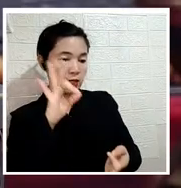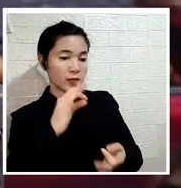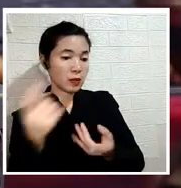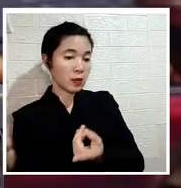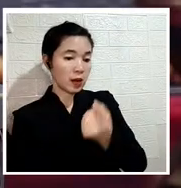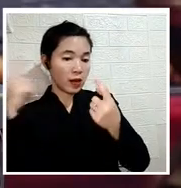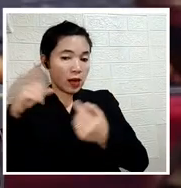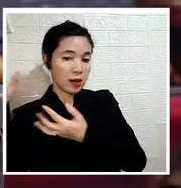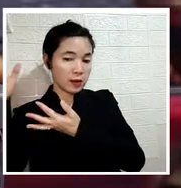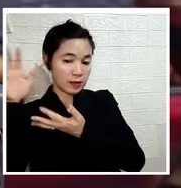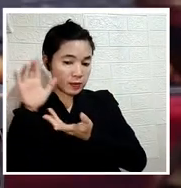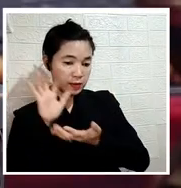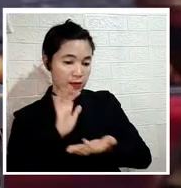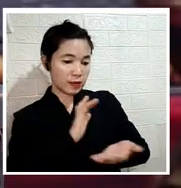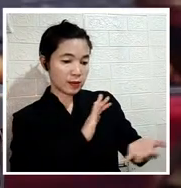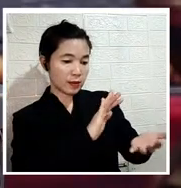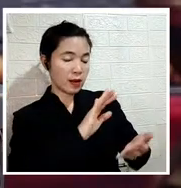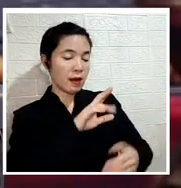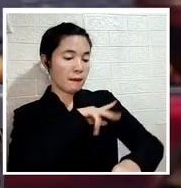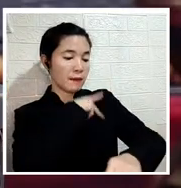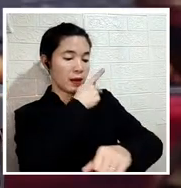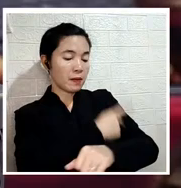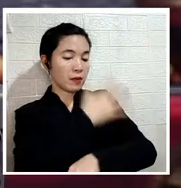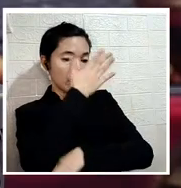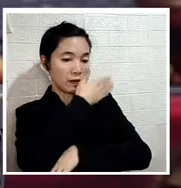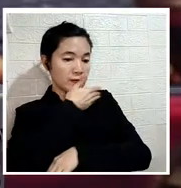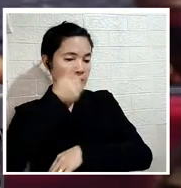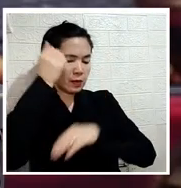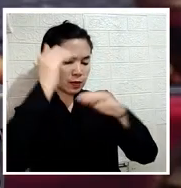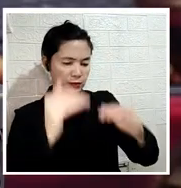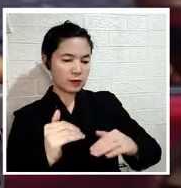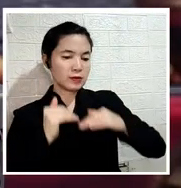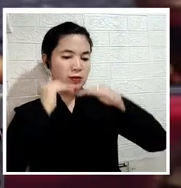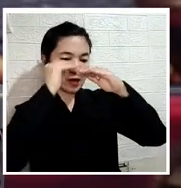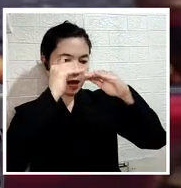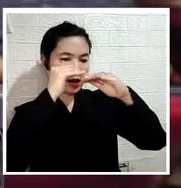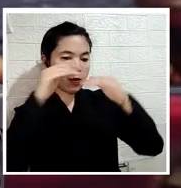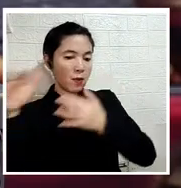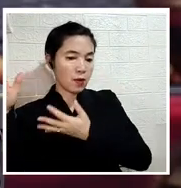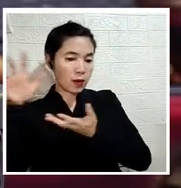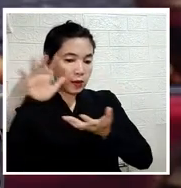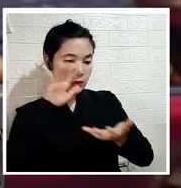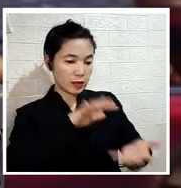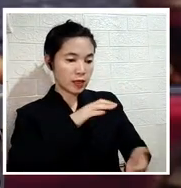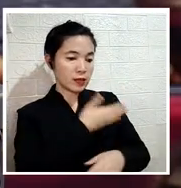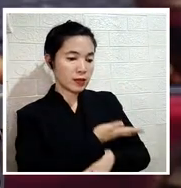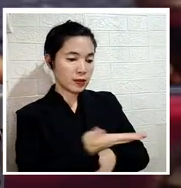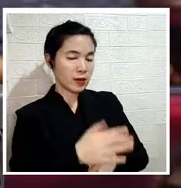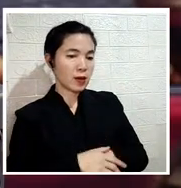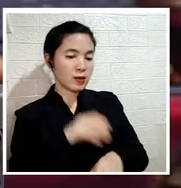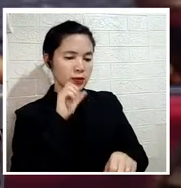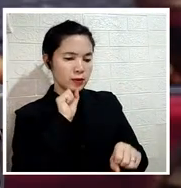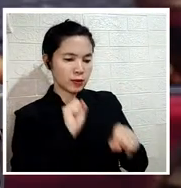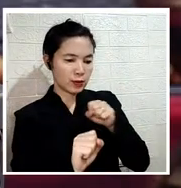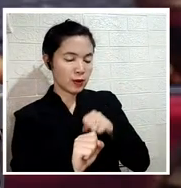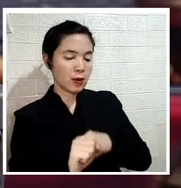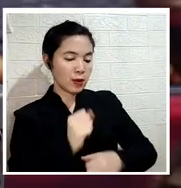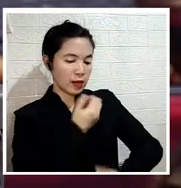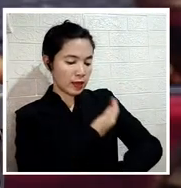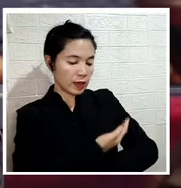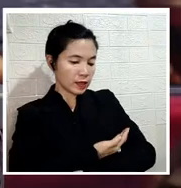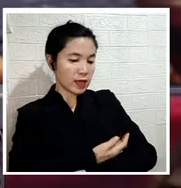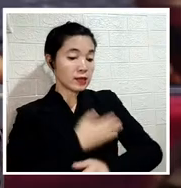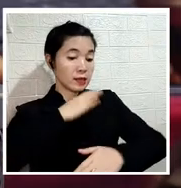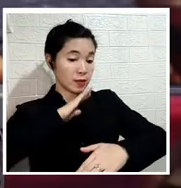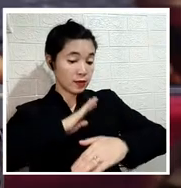and the power of the Most High will overshadow you. Therefore, the child to be born will